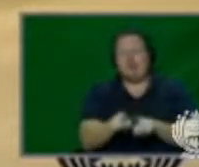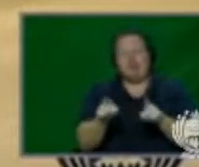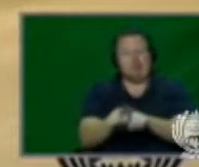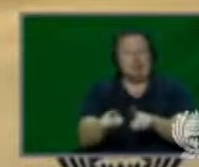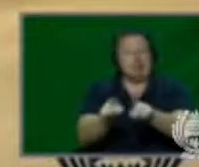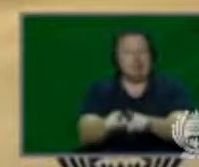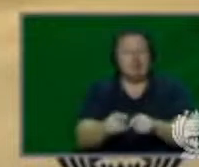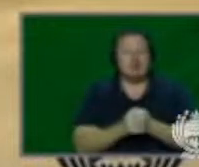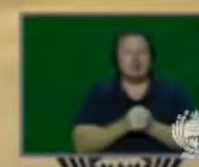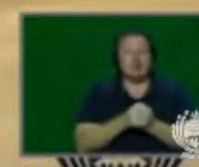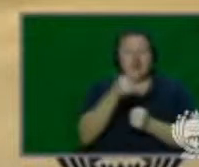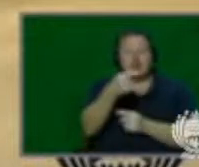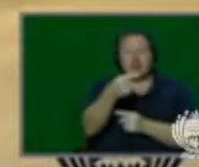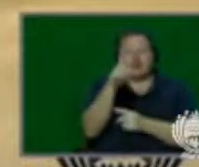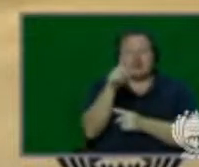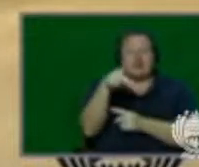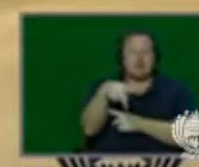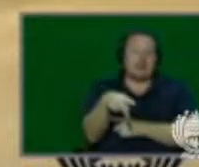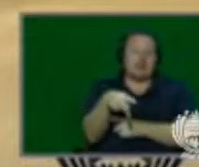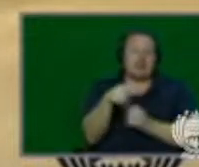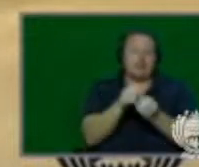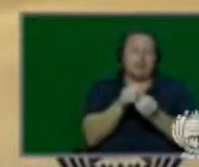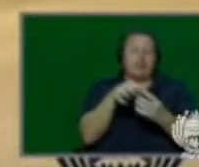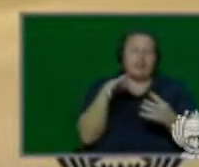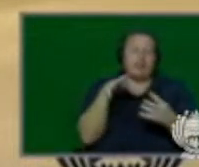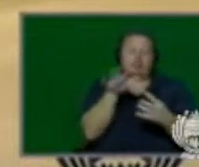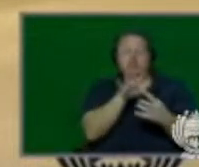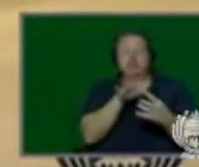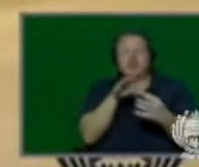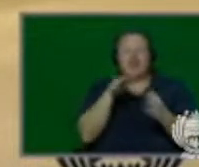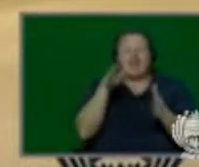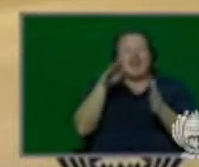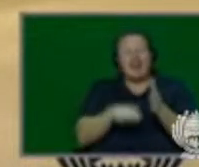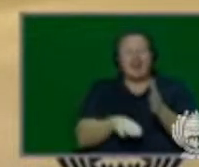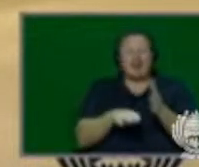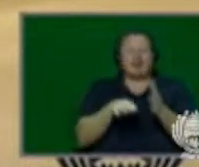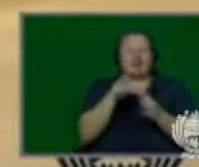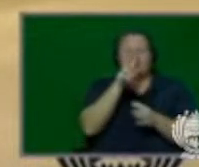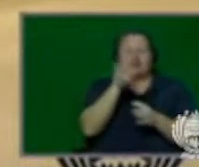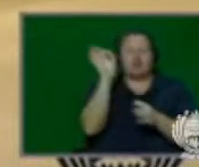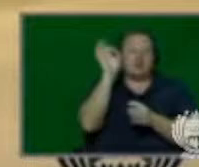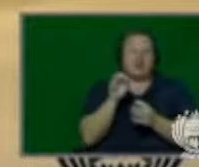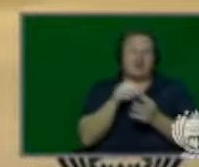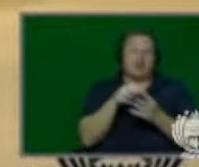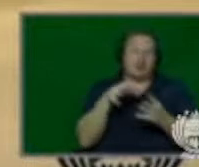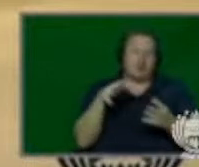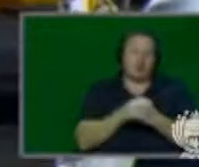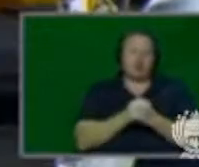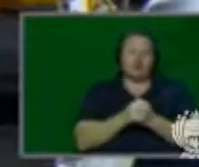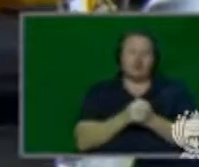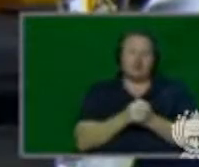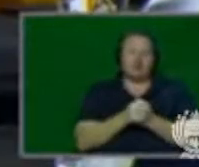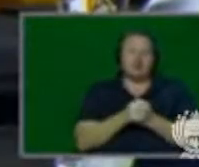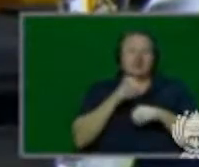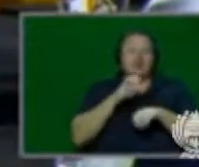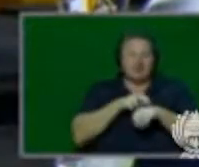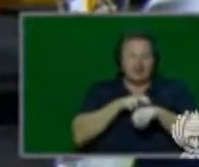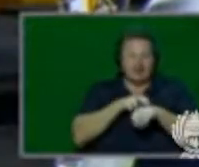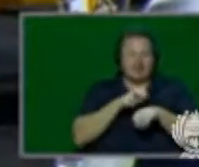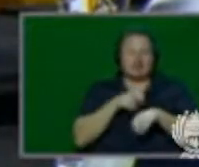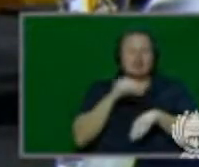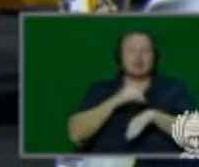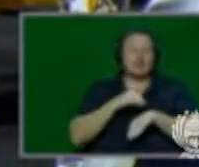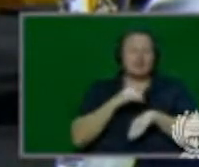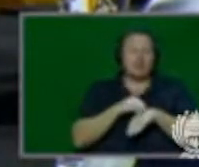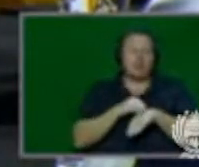time, GDP growth has averaged less than 2% far below the level required to meet